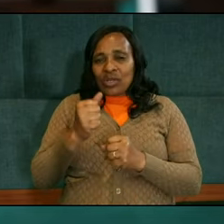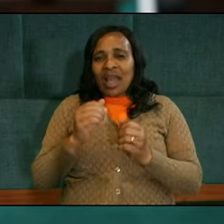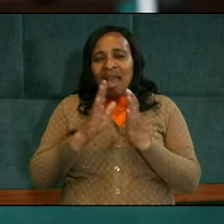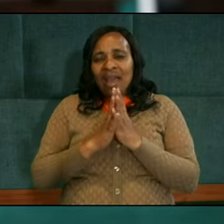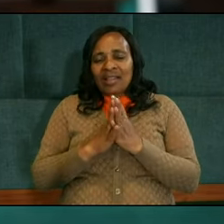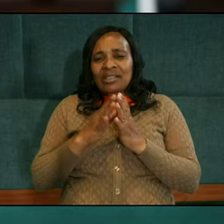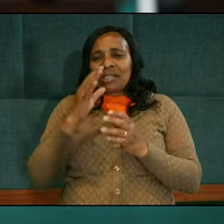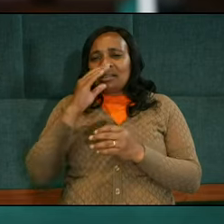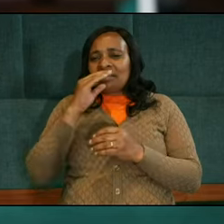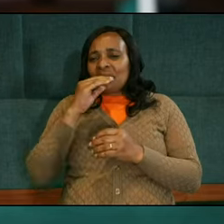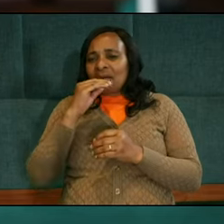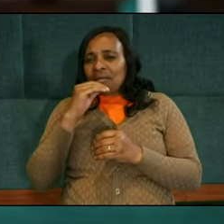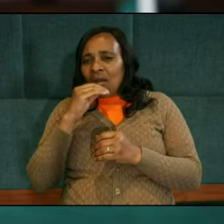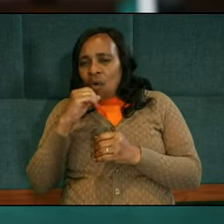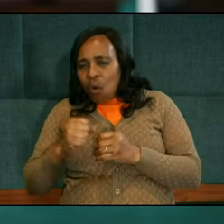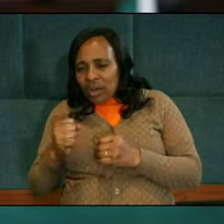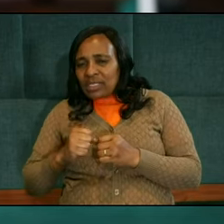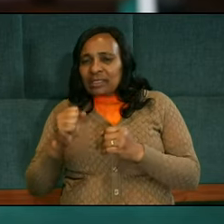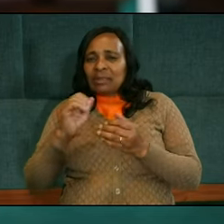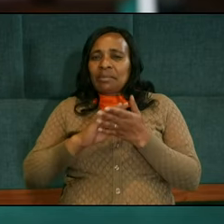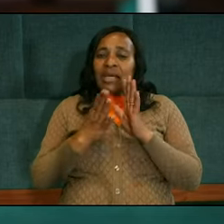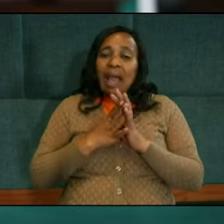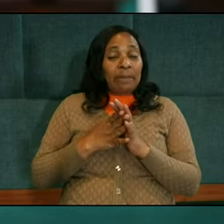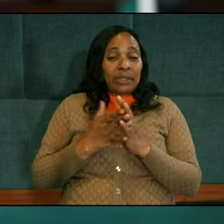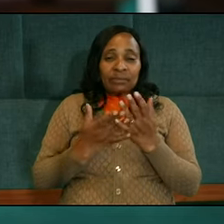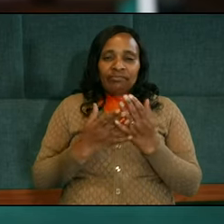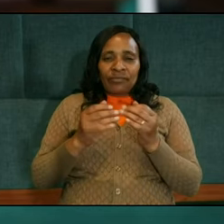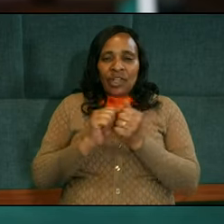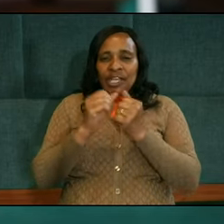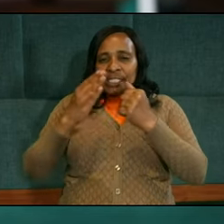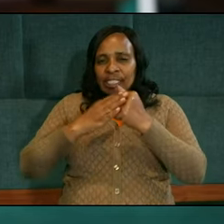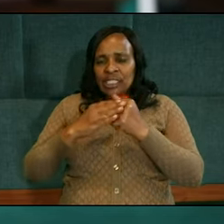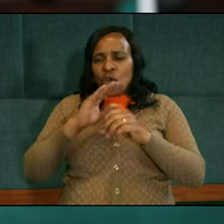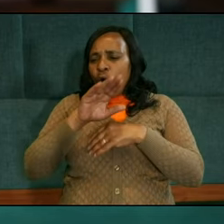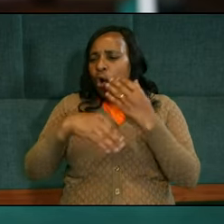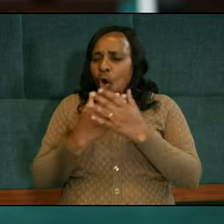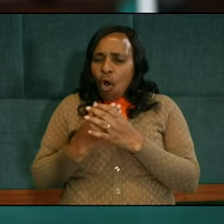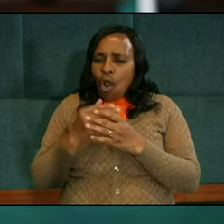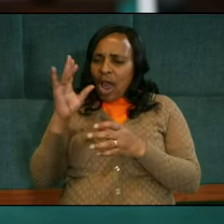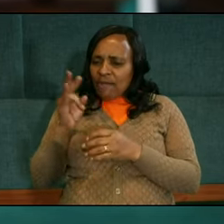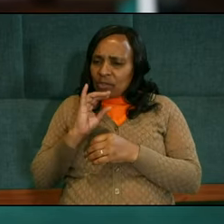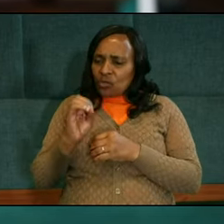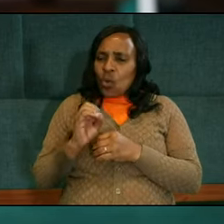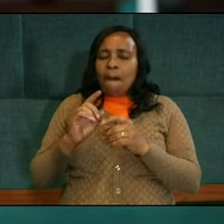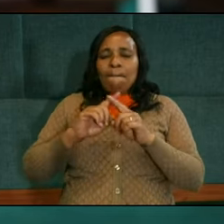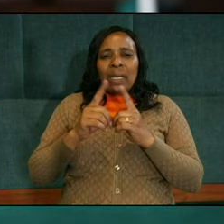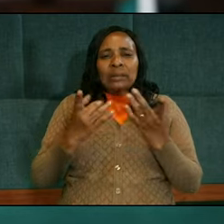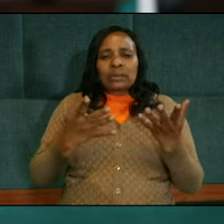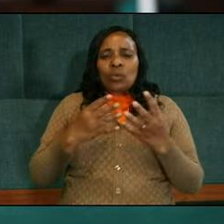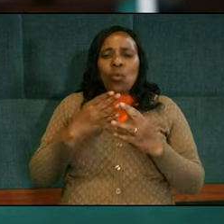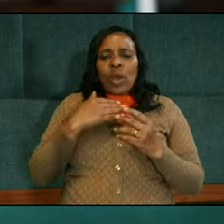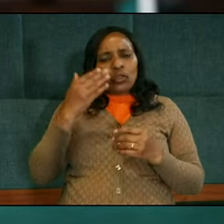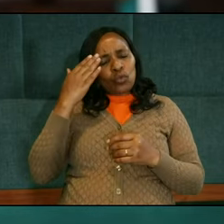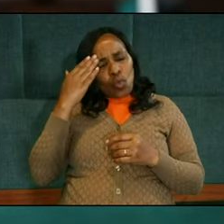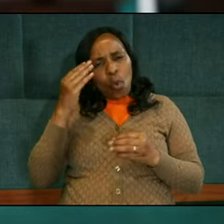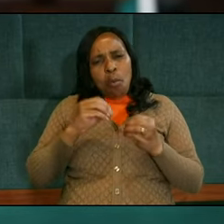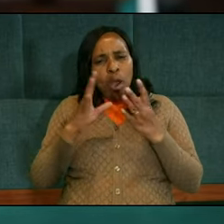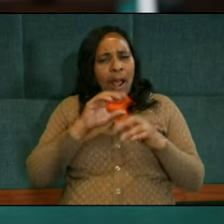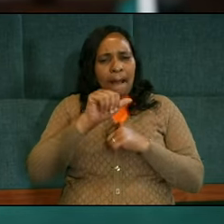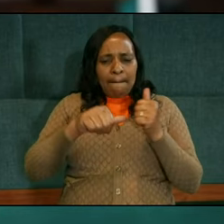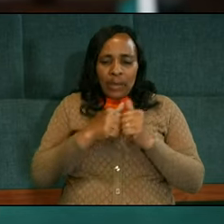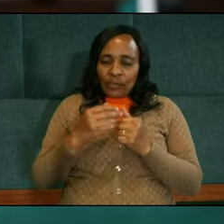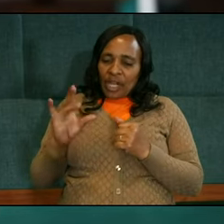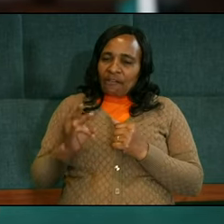being 18. None of them were Adventists or adventurers, but they were curious to know more about Adventists